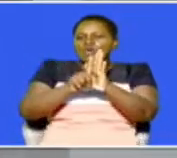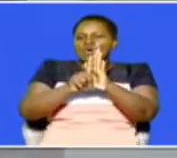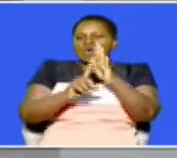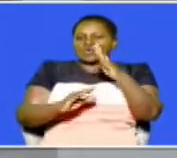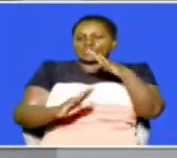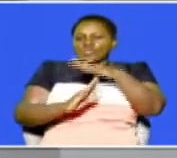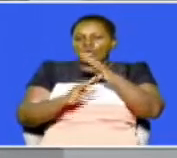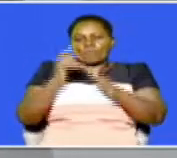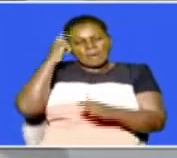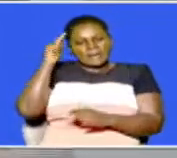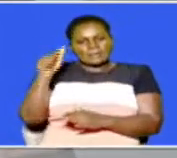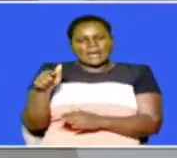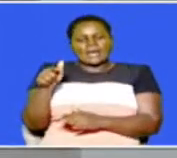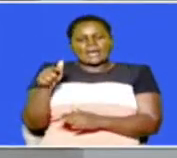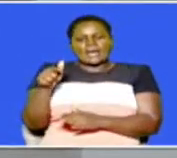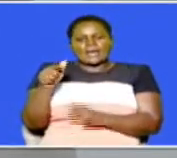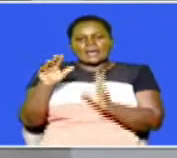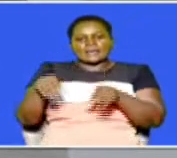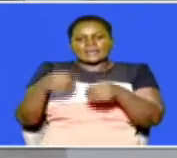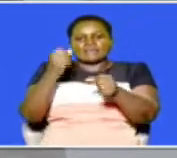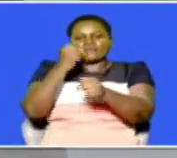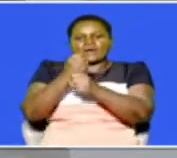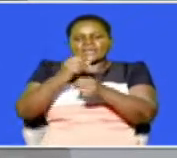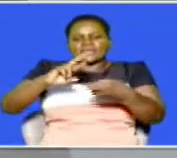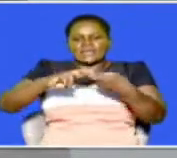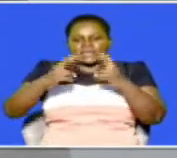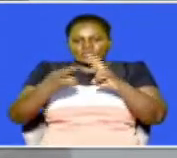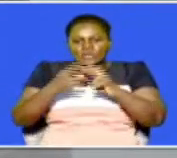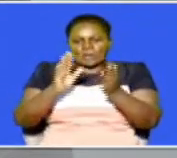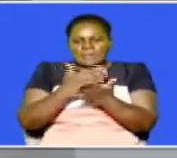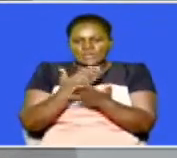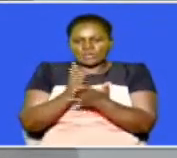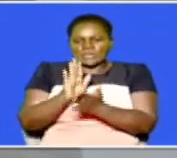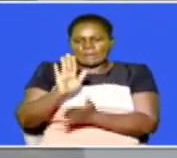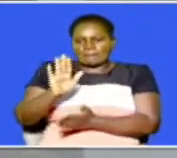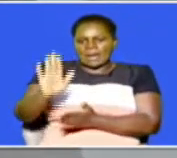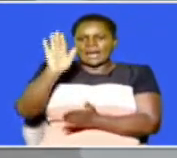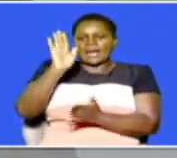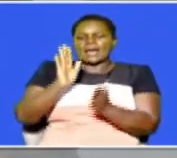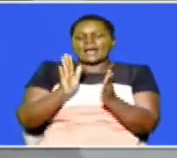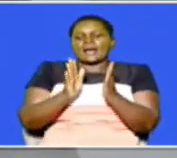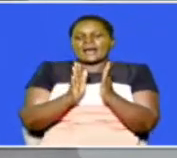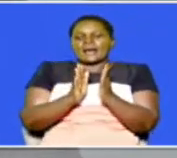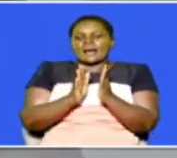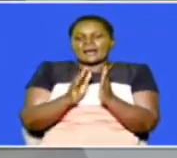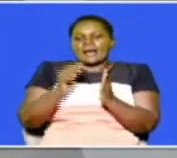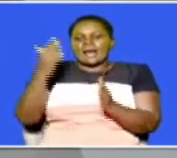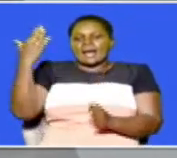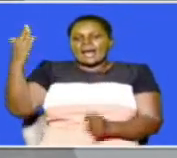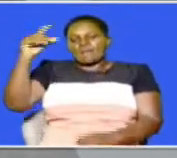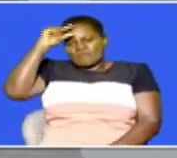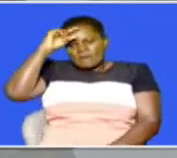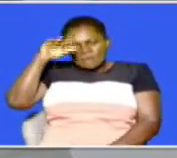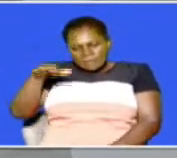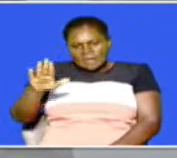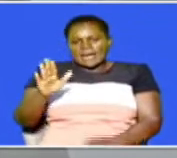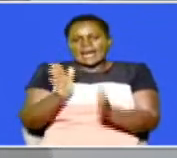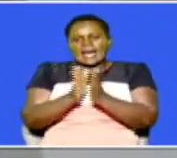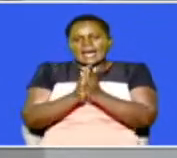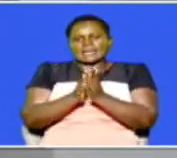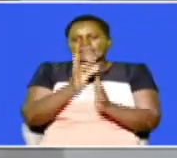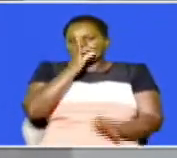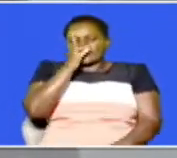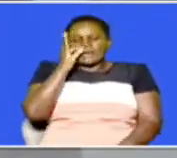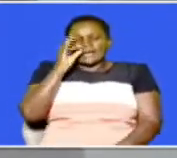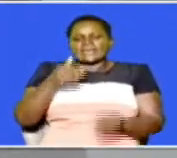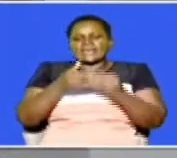top of his mind that he would accredit to the working relationship between himself as an arm of government where he led, and Mwai Kibaki, who